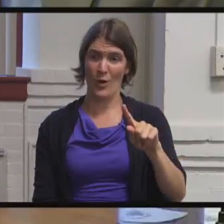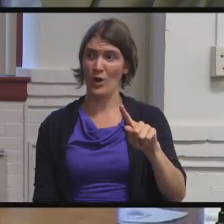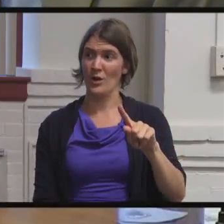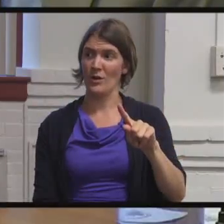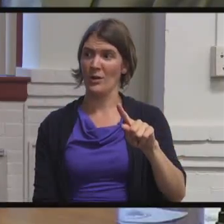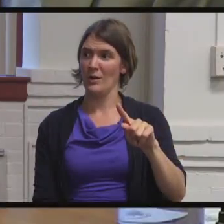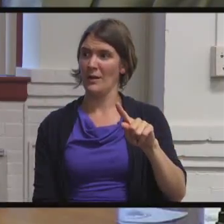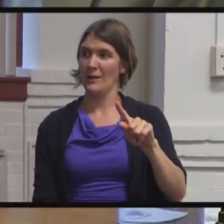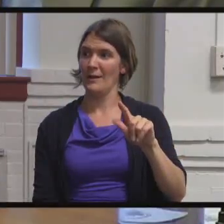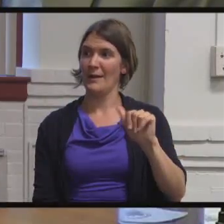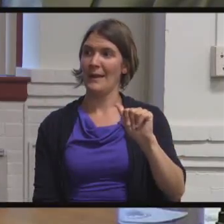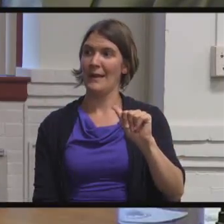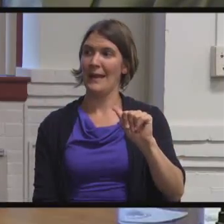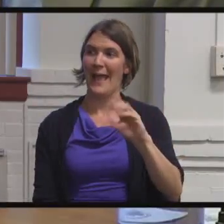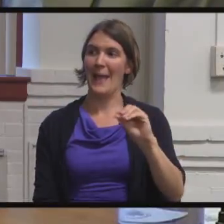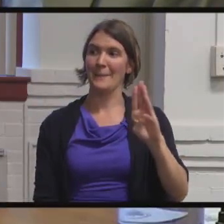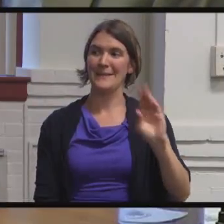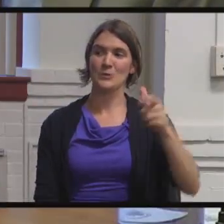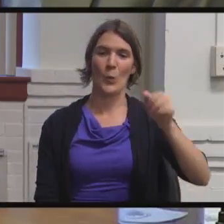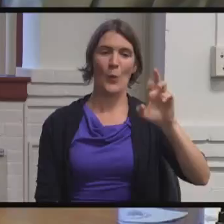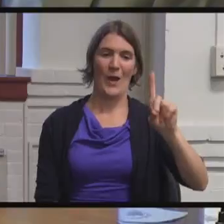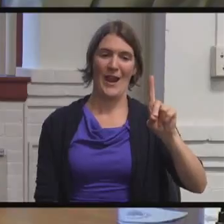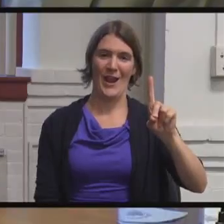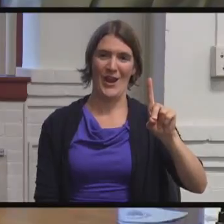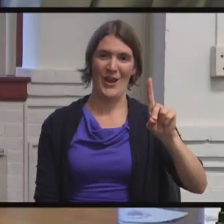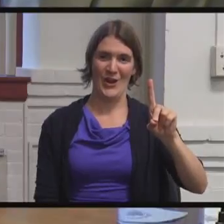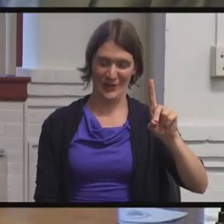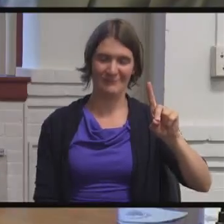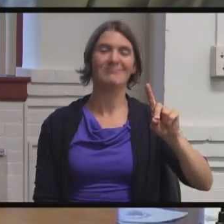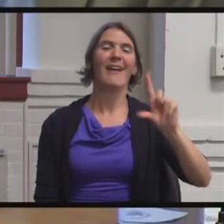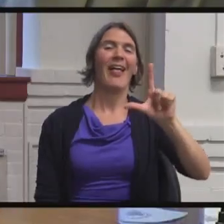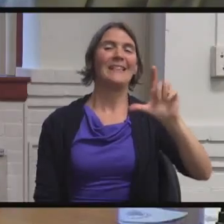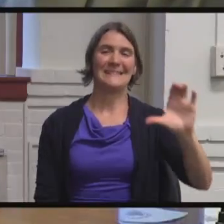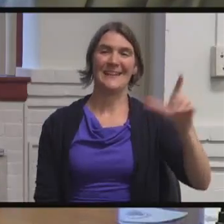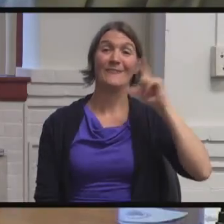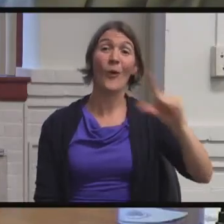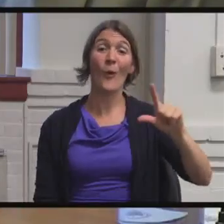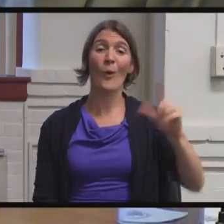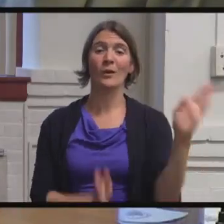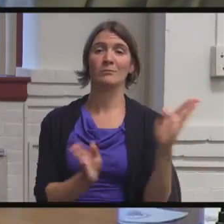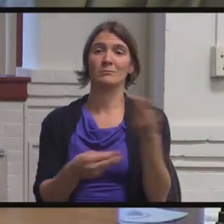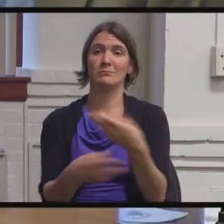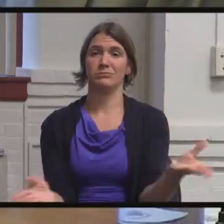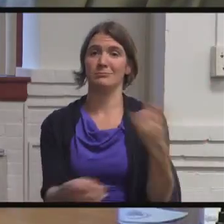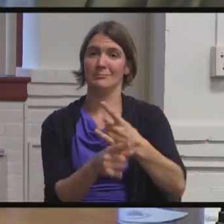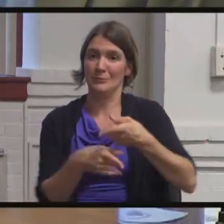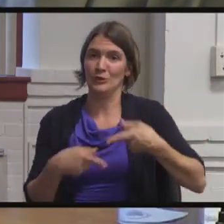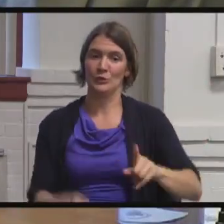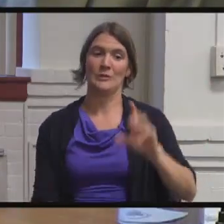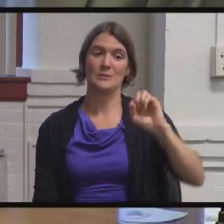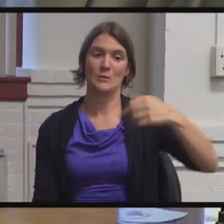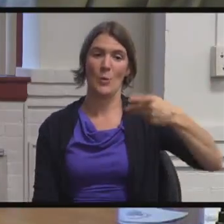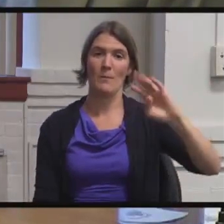doing business as Metropolis for the Soapbox Derby. Do you gentlemen want to come to the table or you want to stay there?